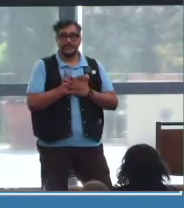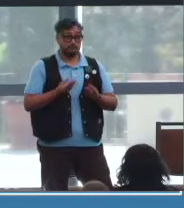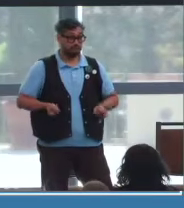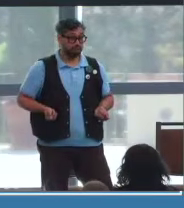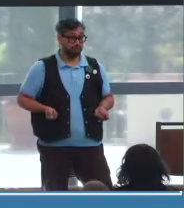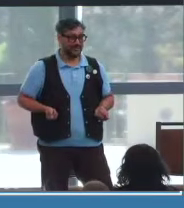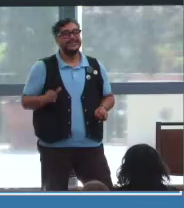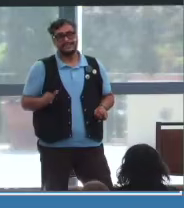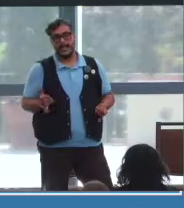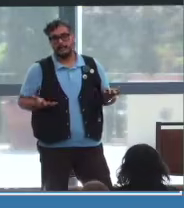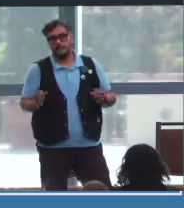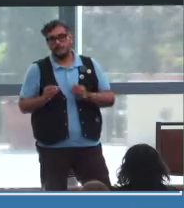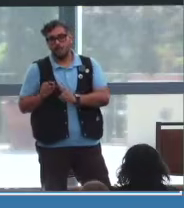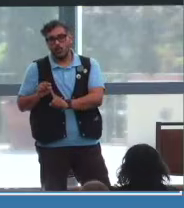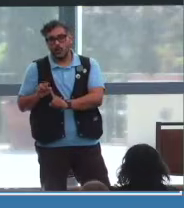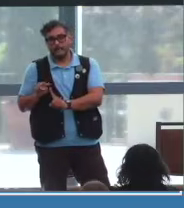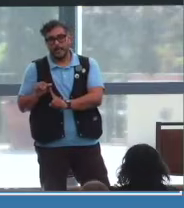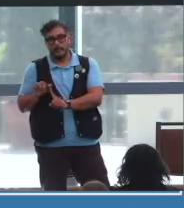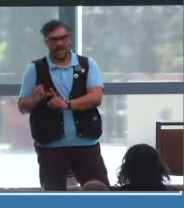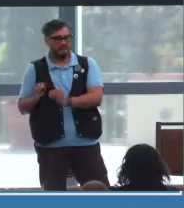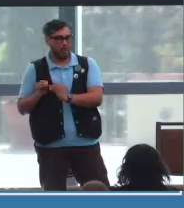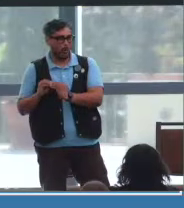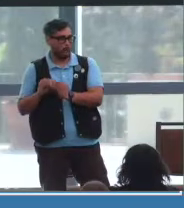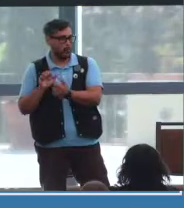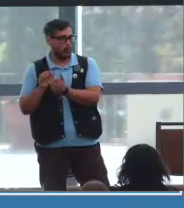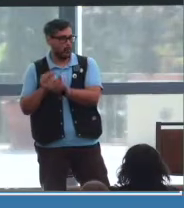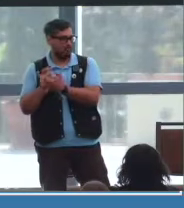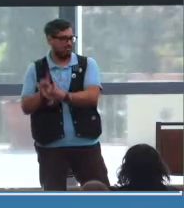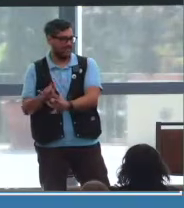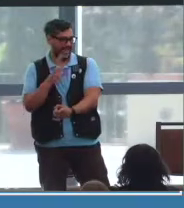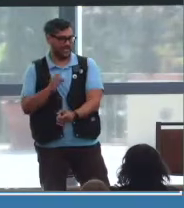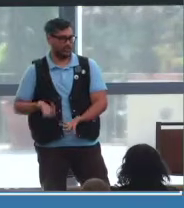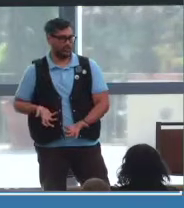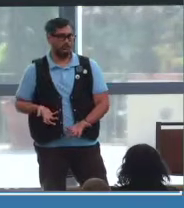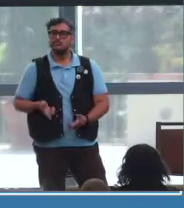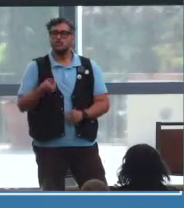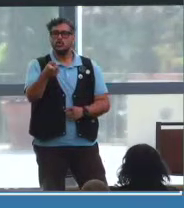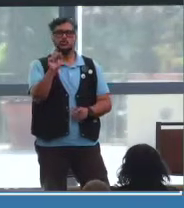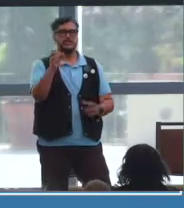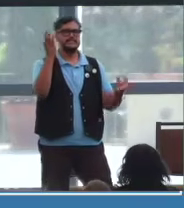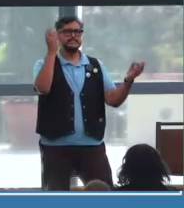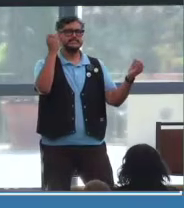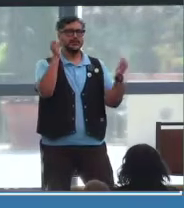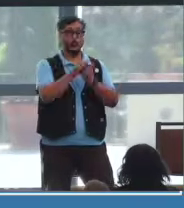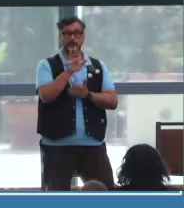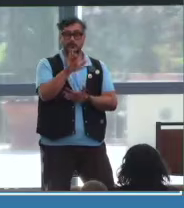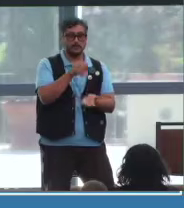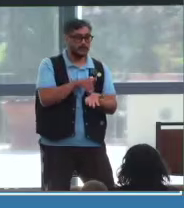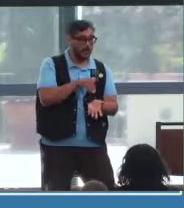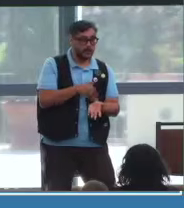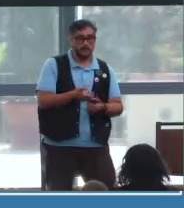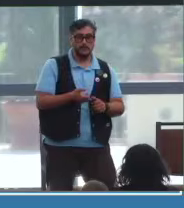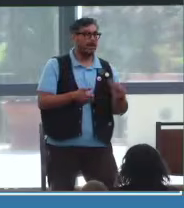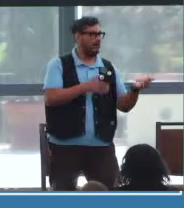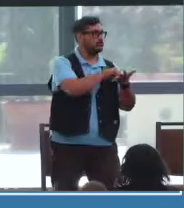might be the more of the menopause or the aging-related kinds of arthritis. So again, you can sort this out with the help of your rheumatologist and your